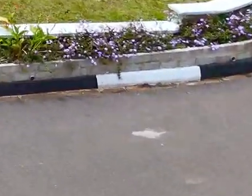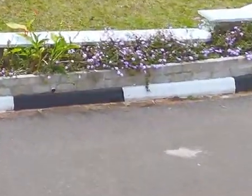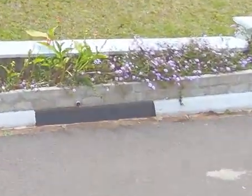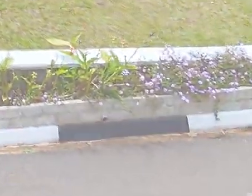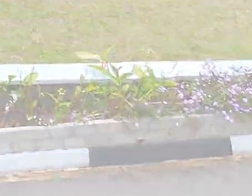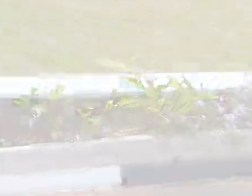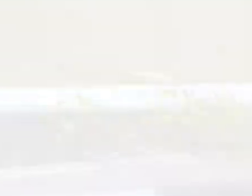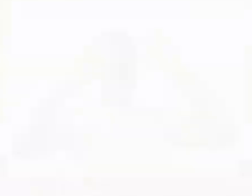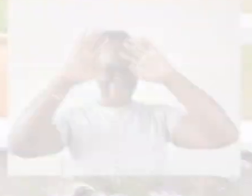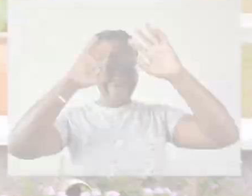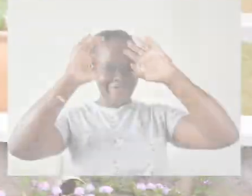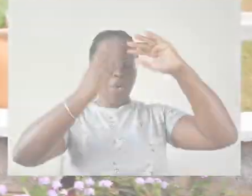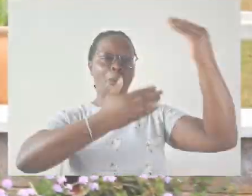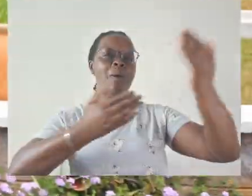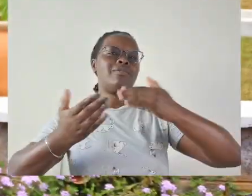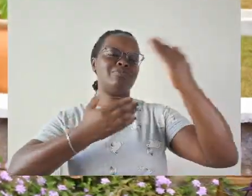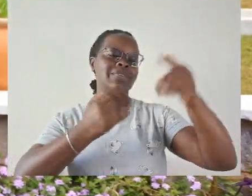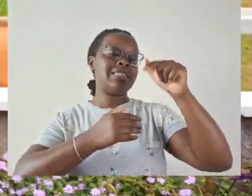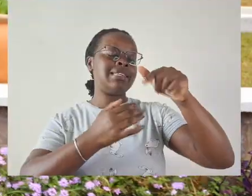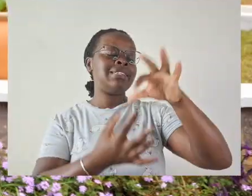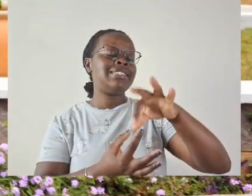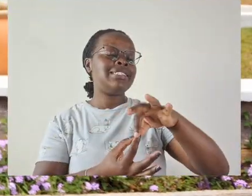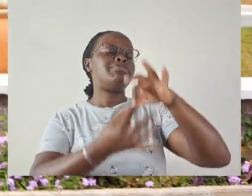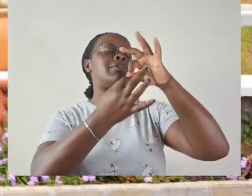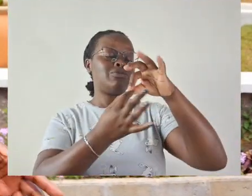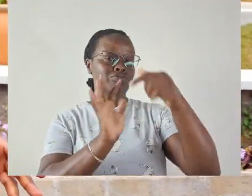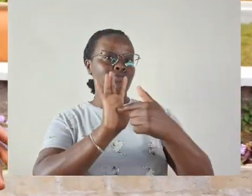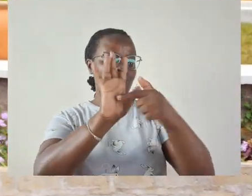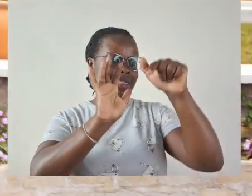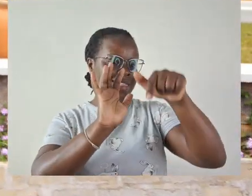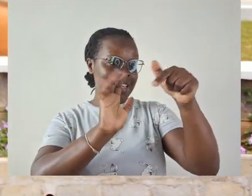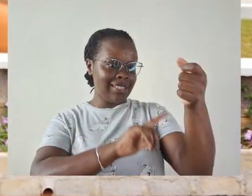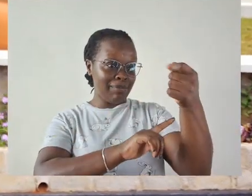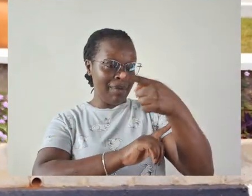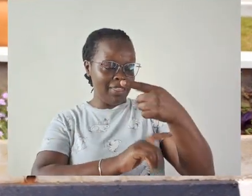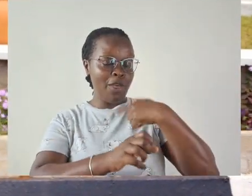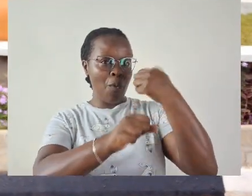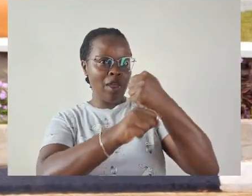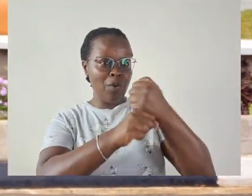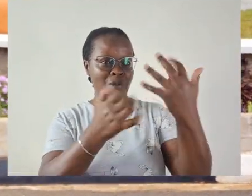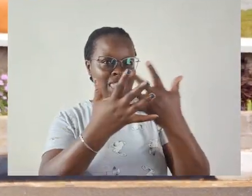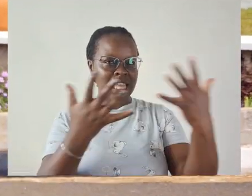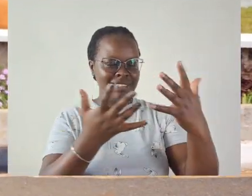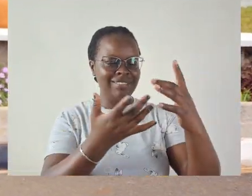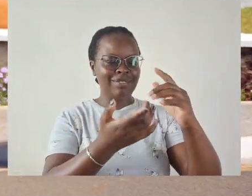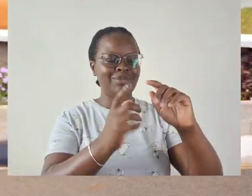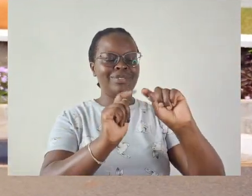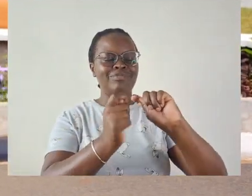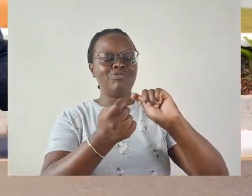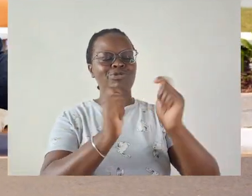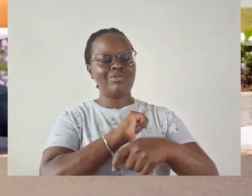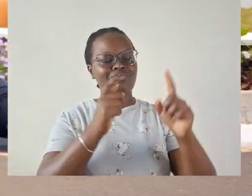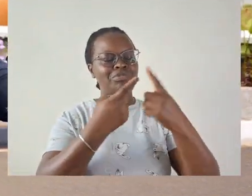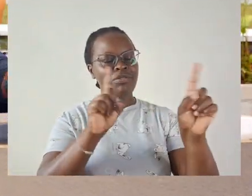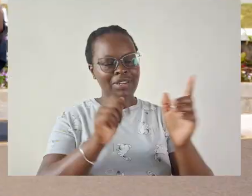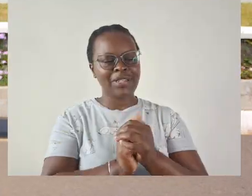Hello and welcome to this very special edition of EdTech Mondays Kenya. This month we're doing things a little bit differently, where we're having learners,